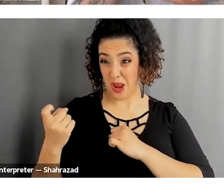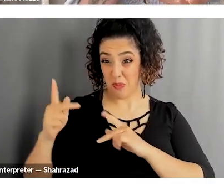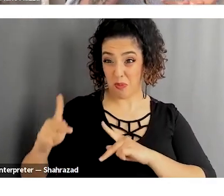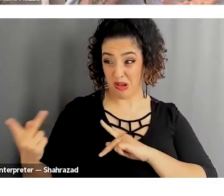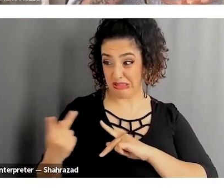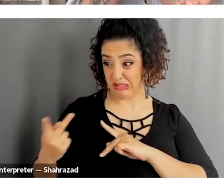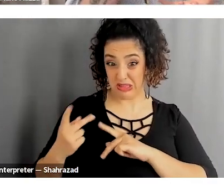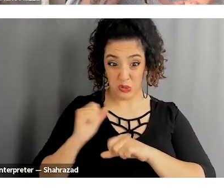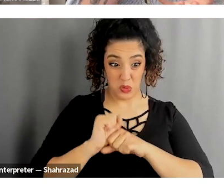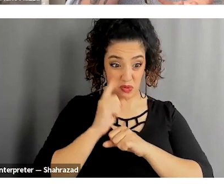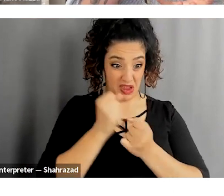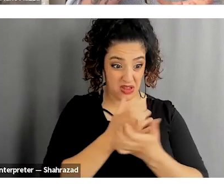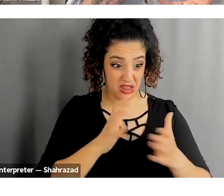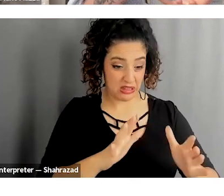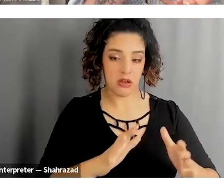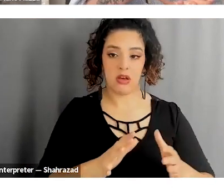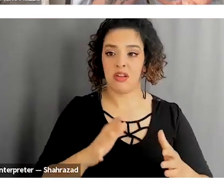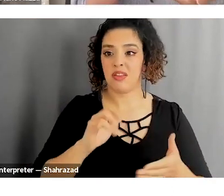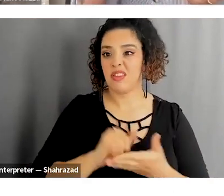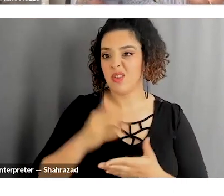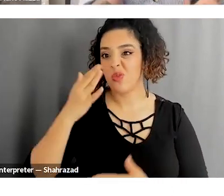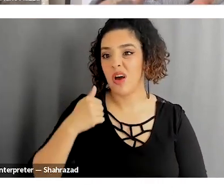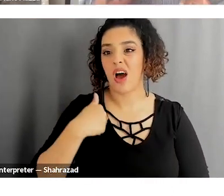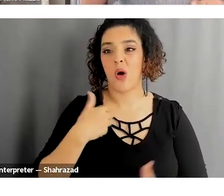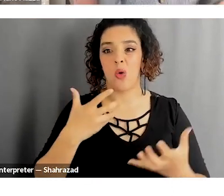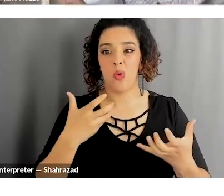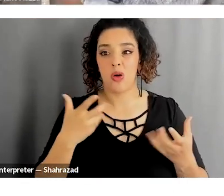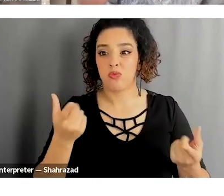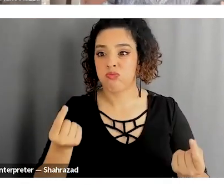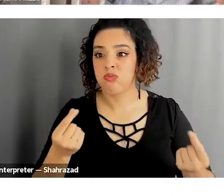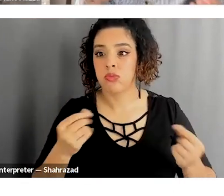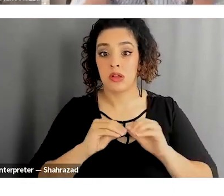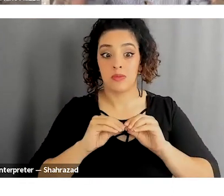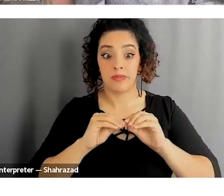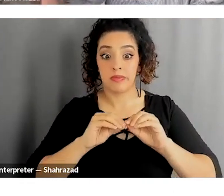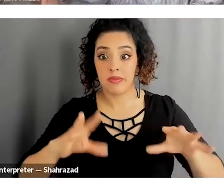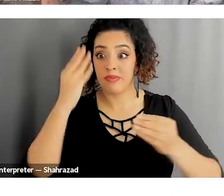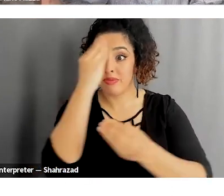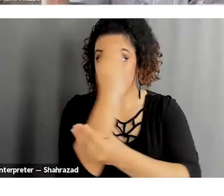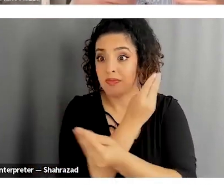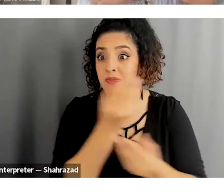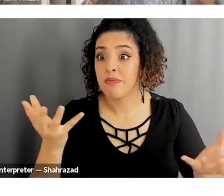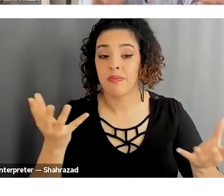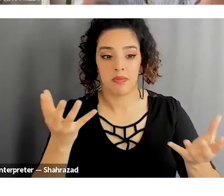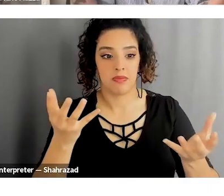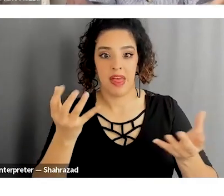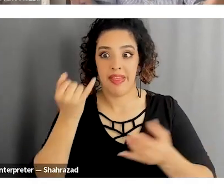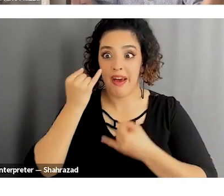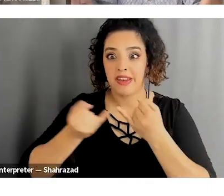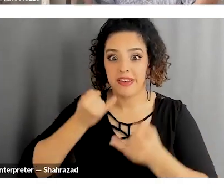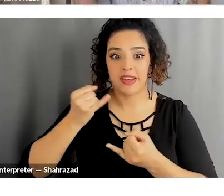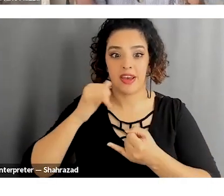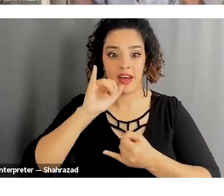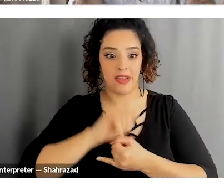spread the idea and the framework to other dye houses so they can